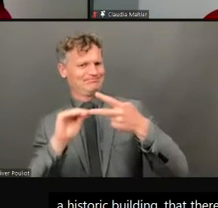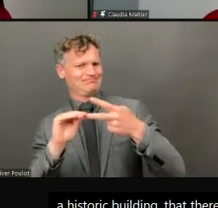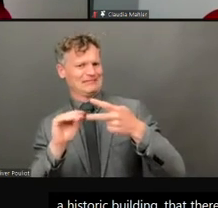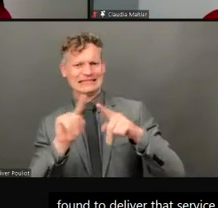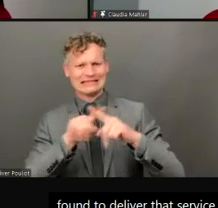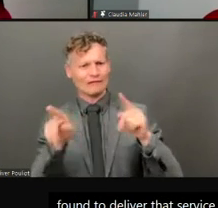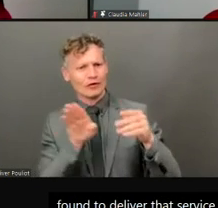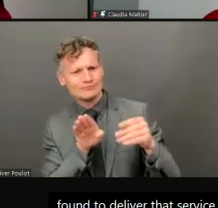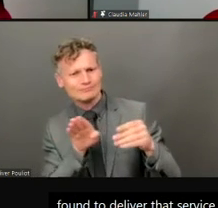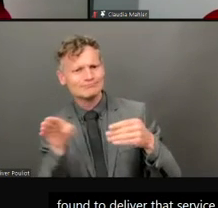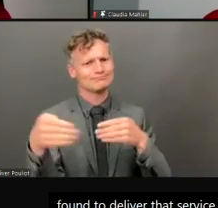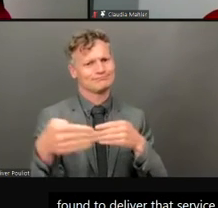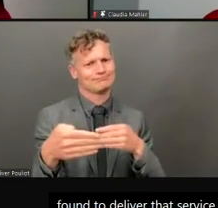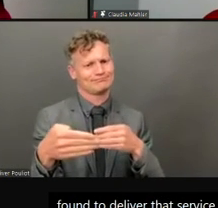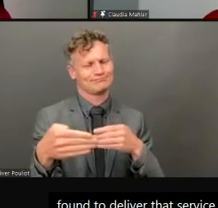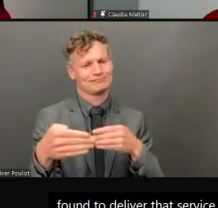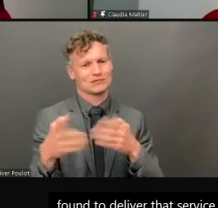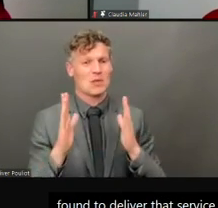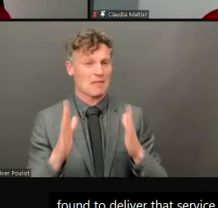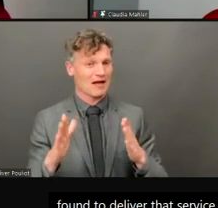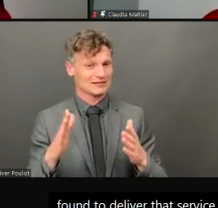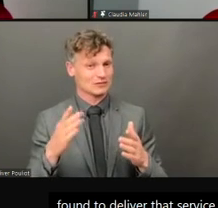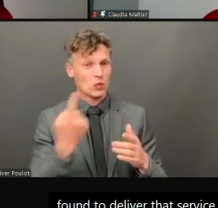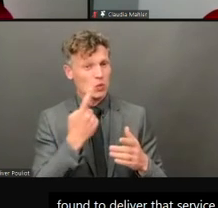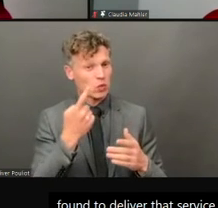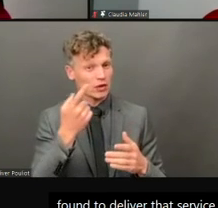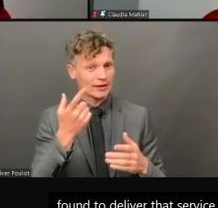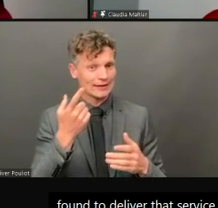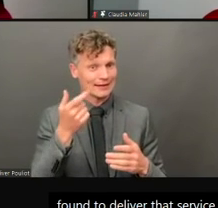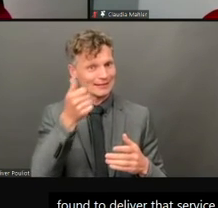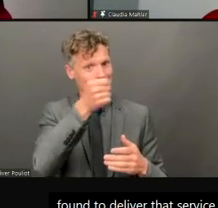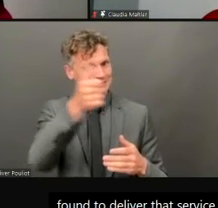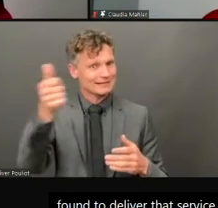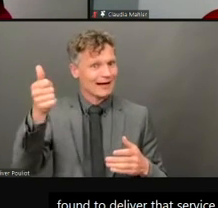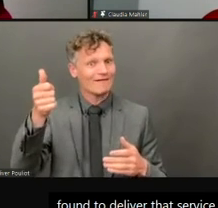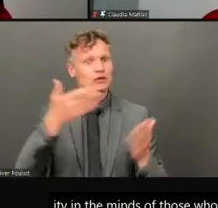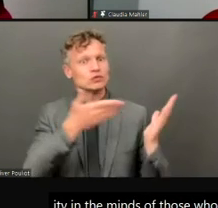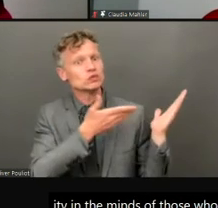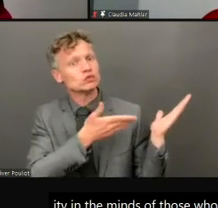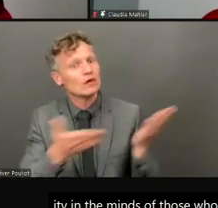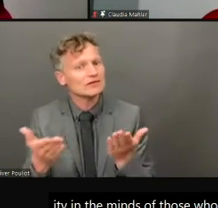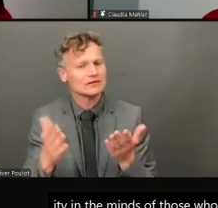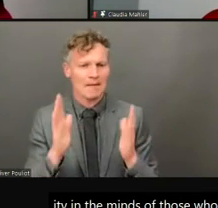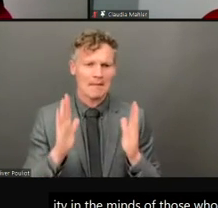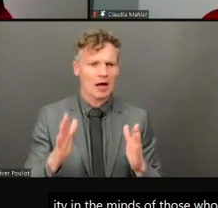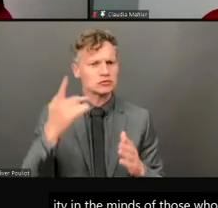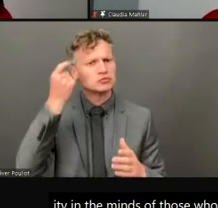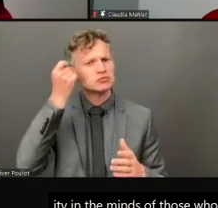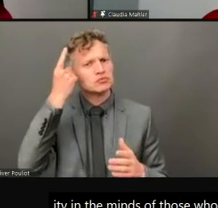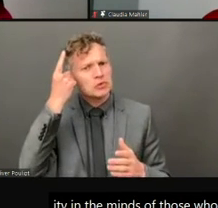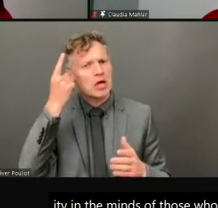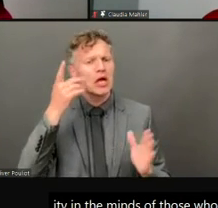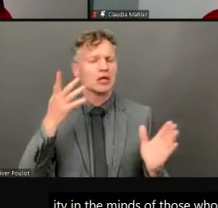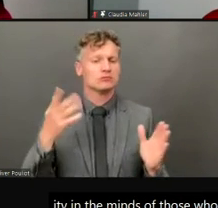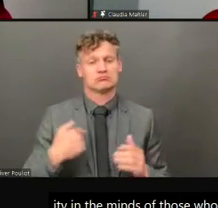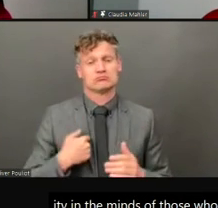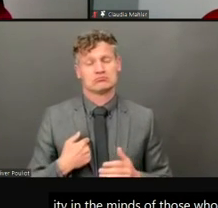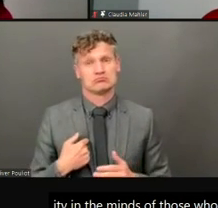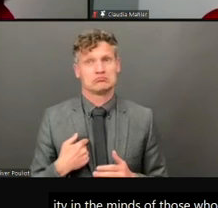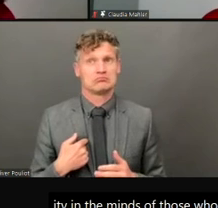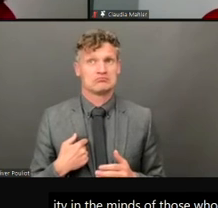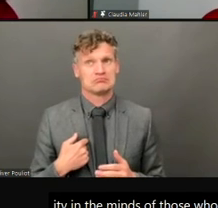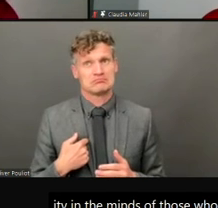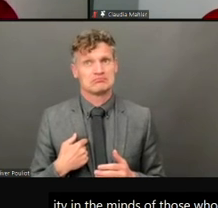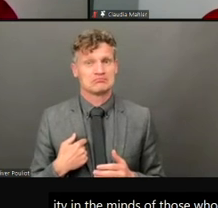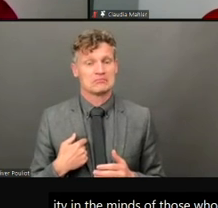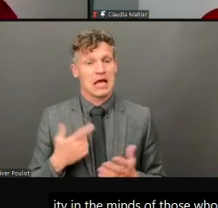the minds of those who plan services and who deliver services. And I would be reasonably comfortable if India